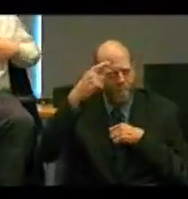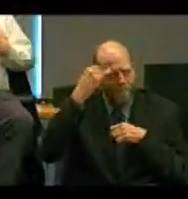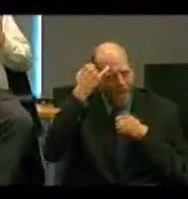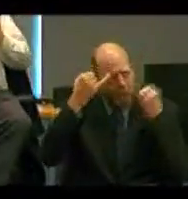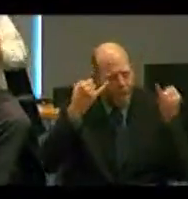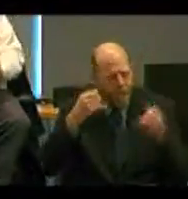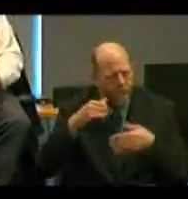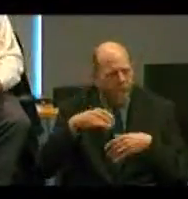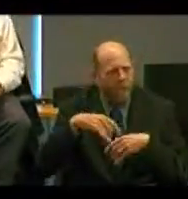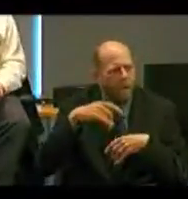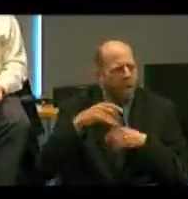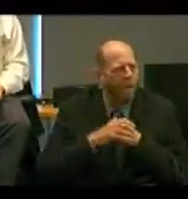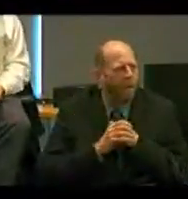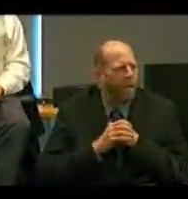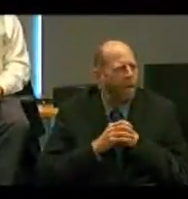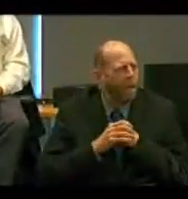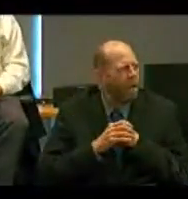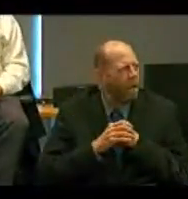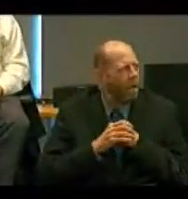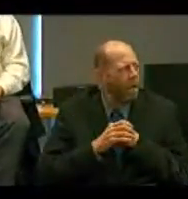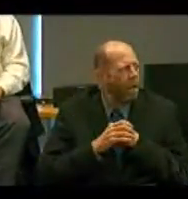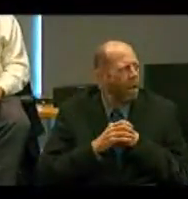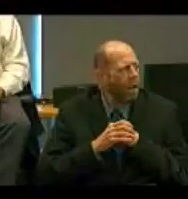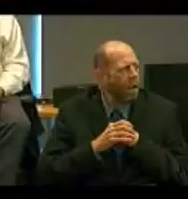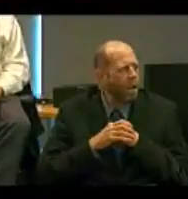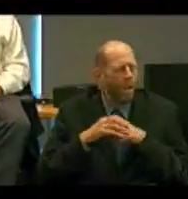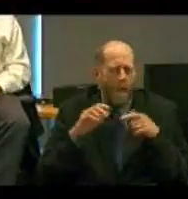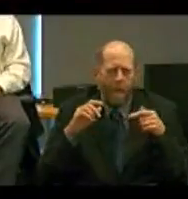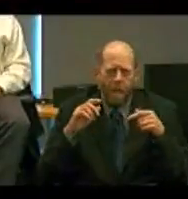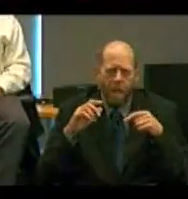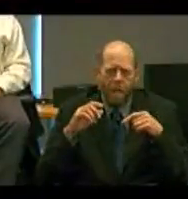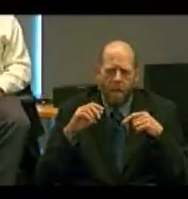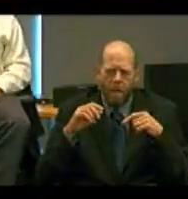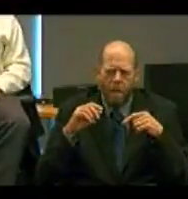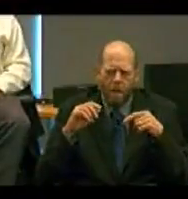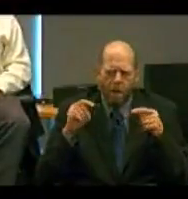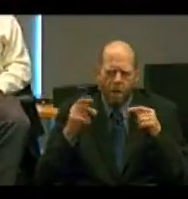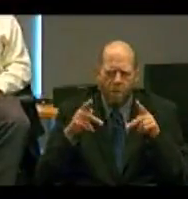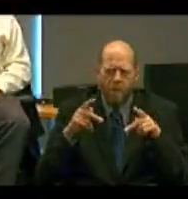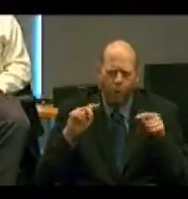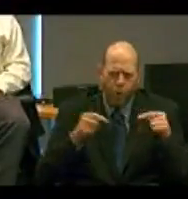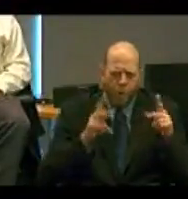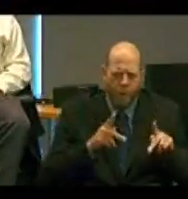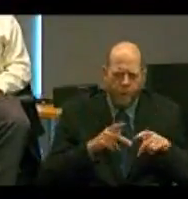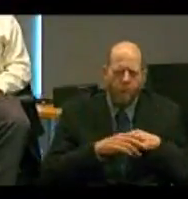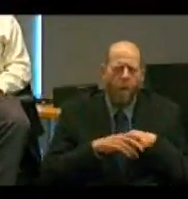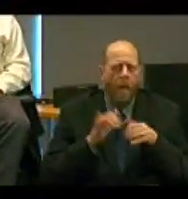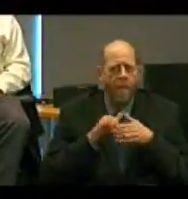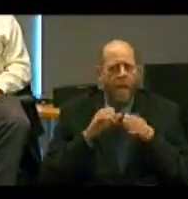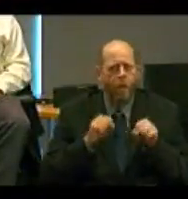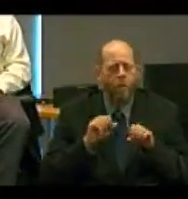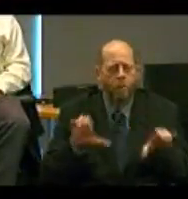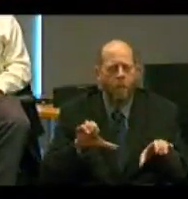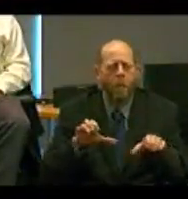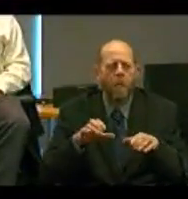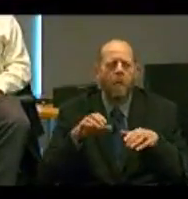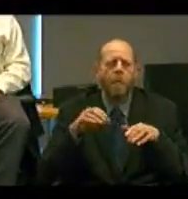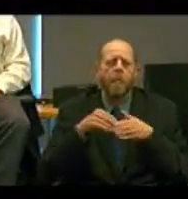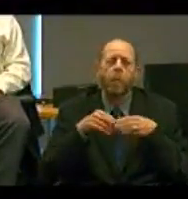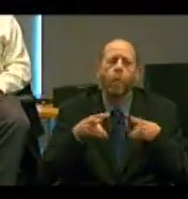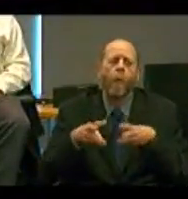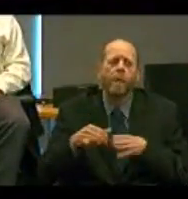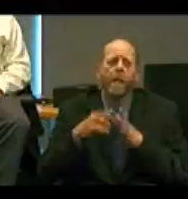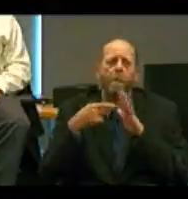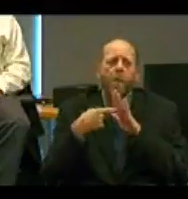that hurt people, and may in fact act out in ways that are